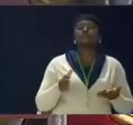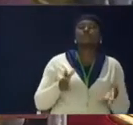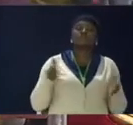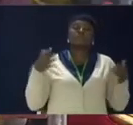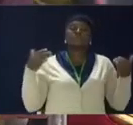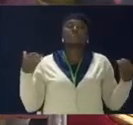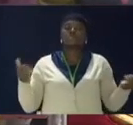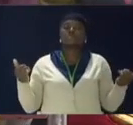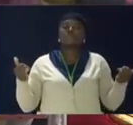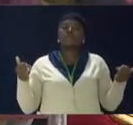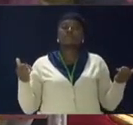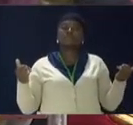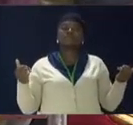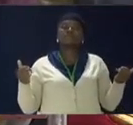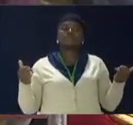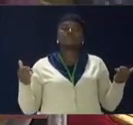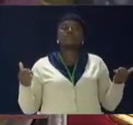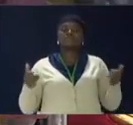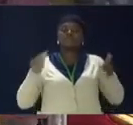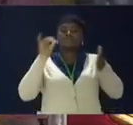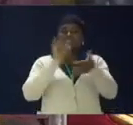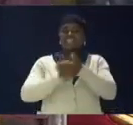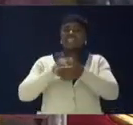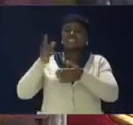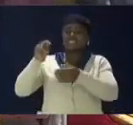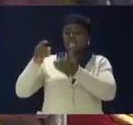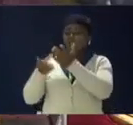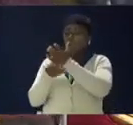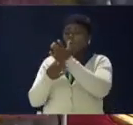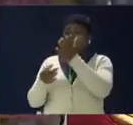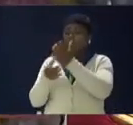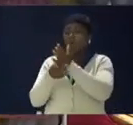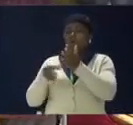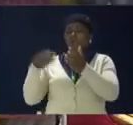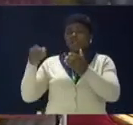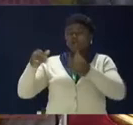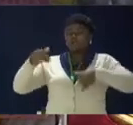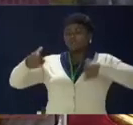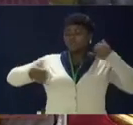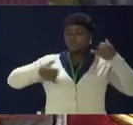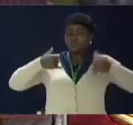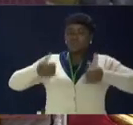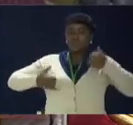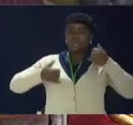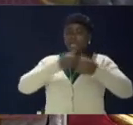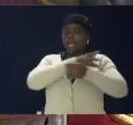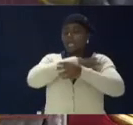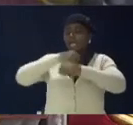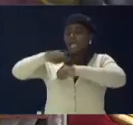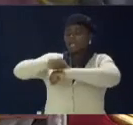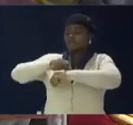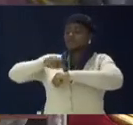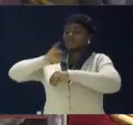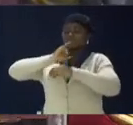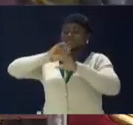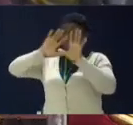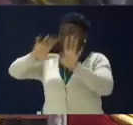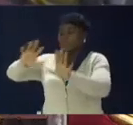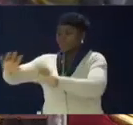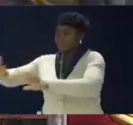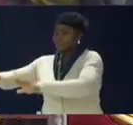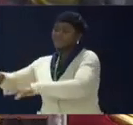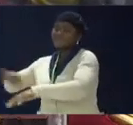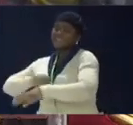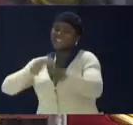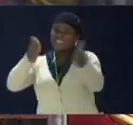Now that the oil of joy and anointing is flowing so freely, I